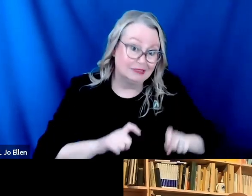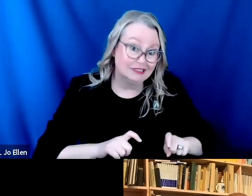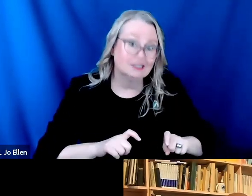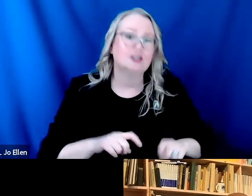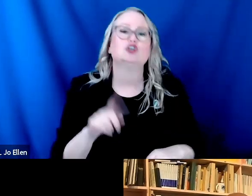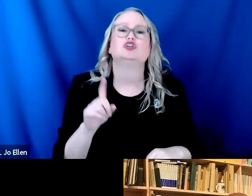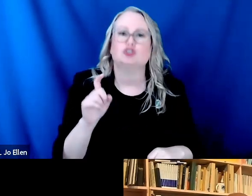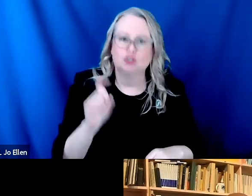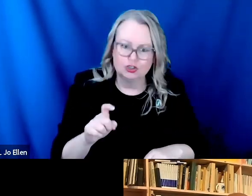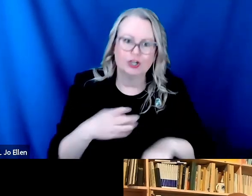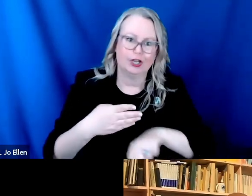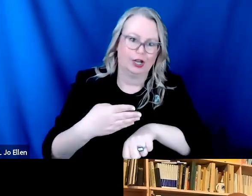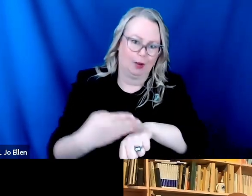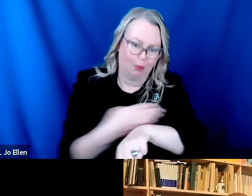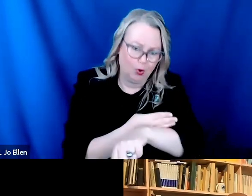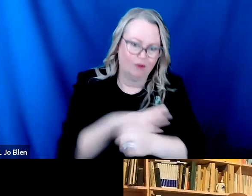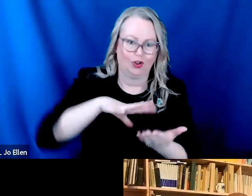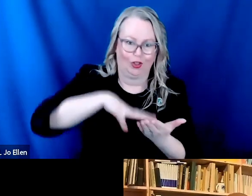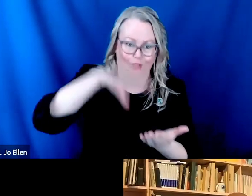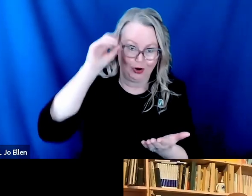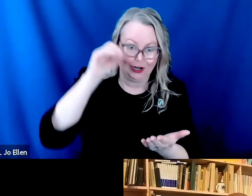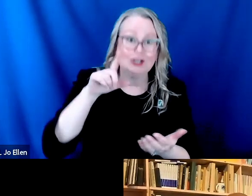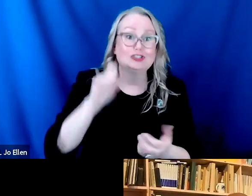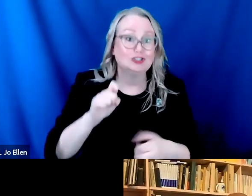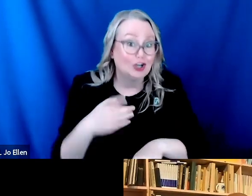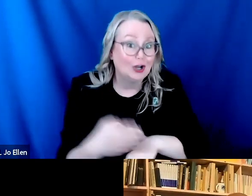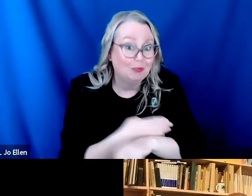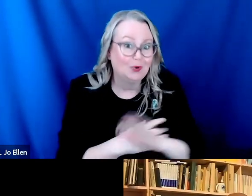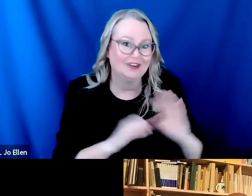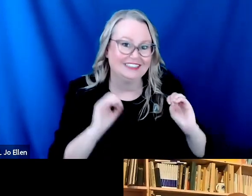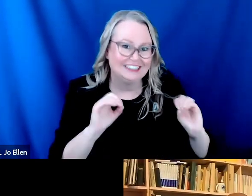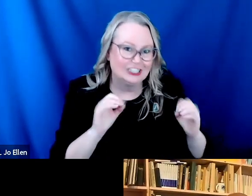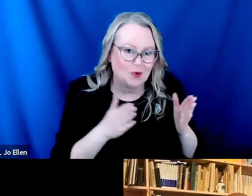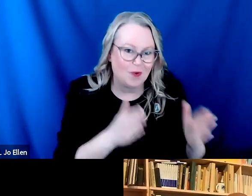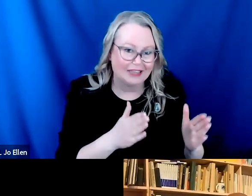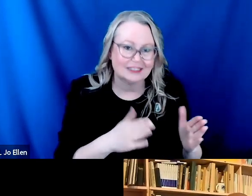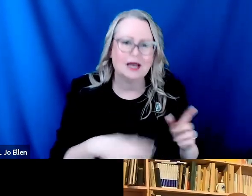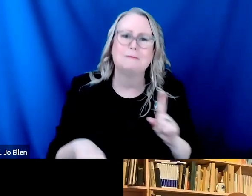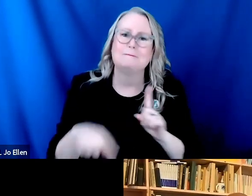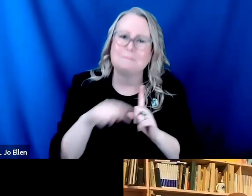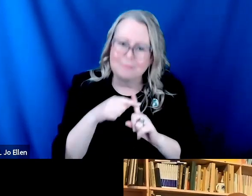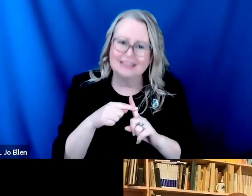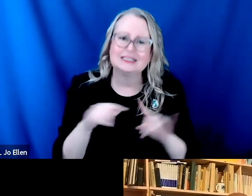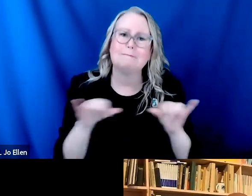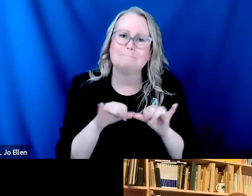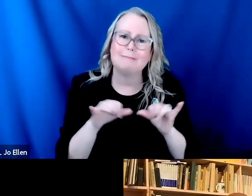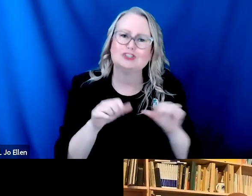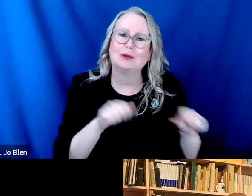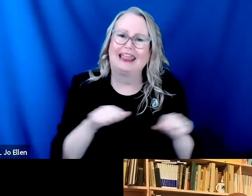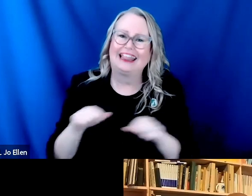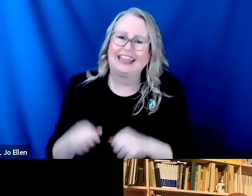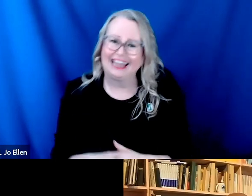and improve learning and its teaching, as well as measure developed ability. As Wade Boykin has